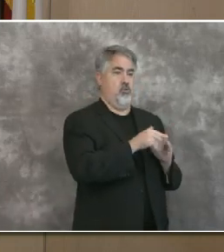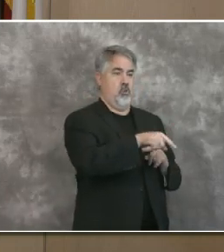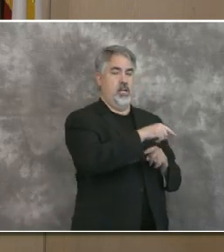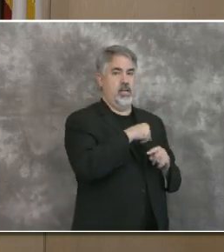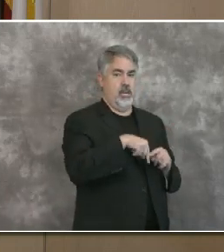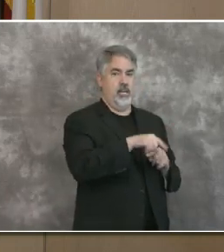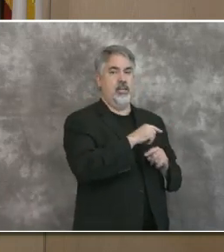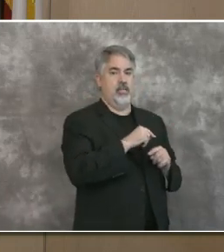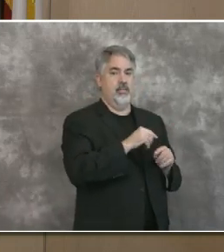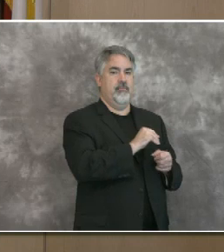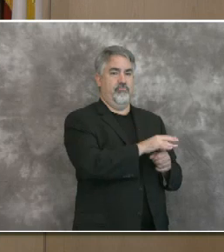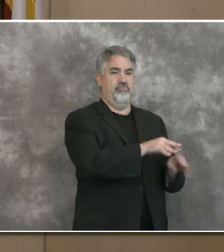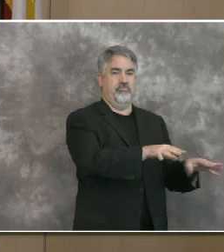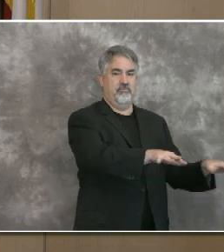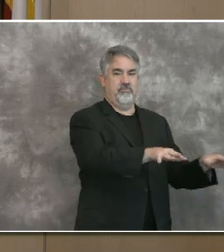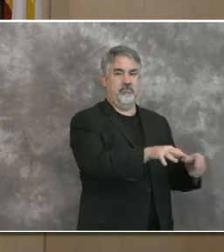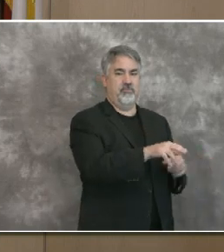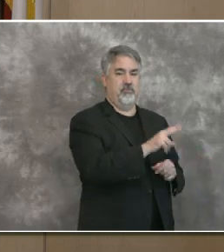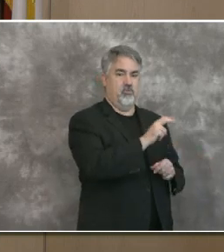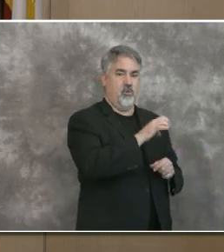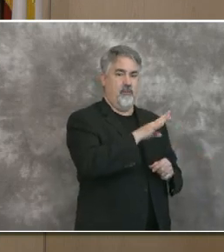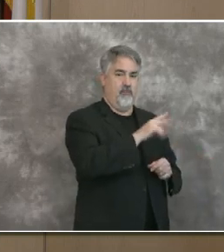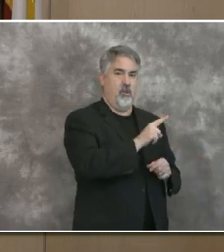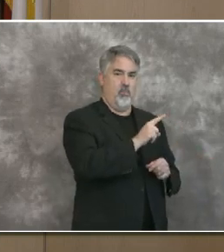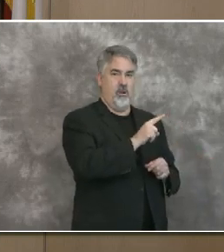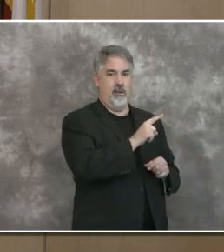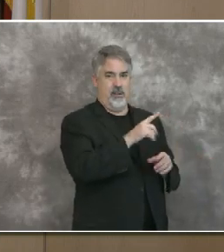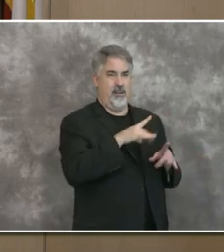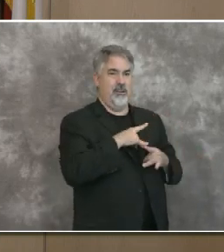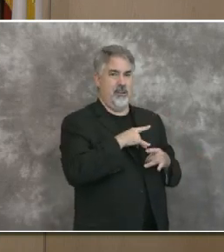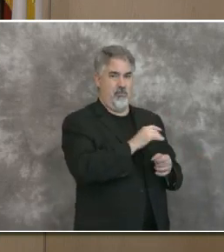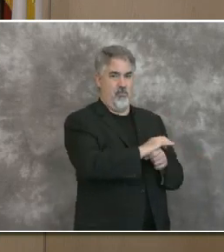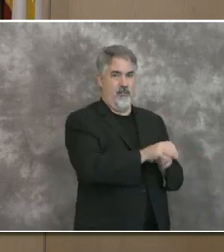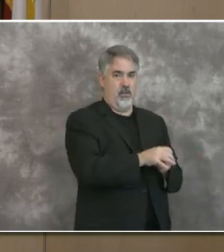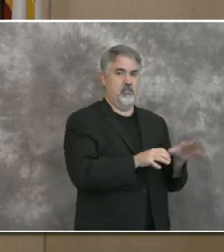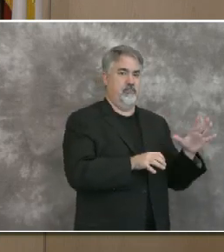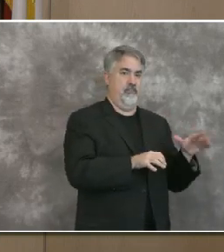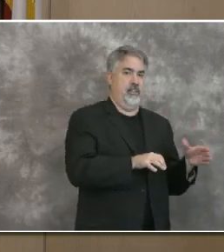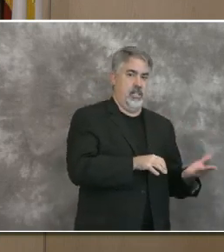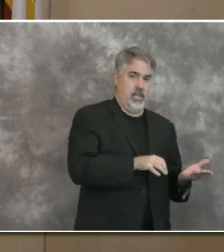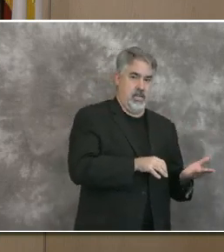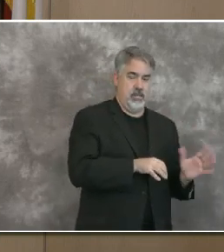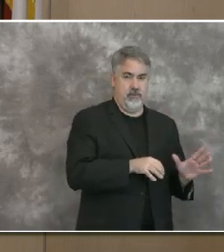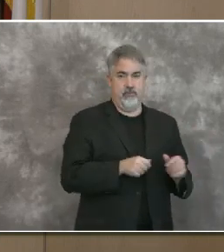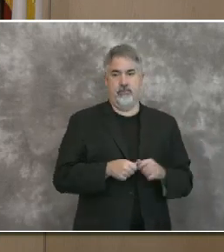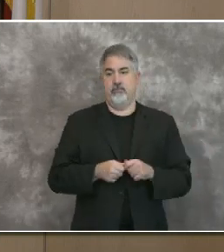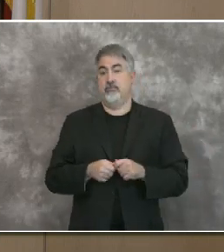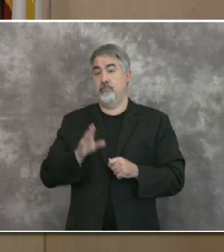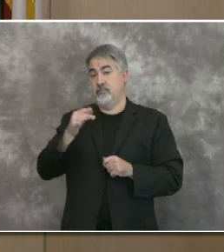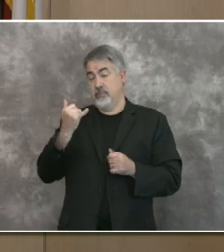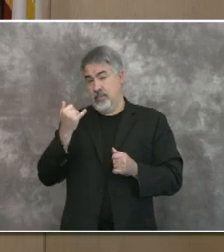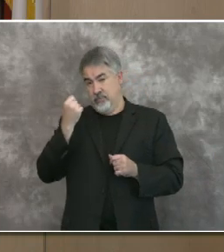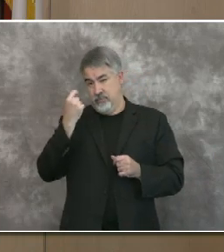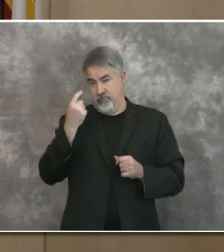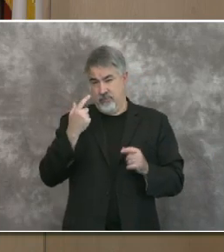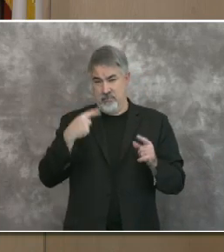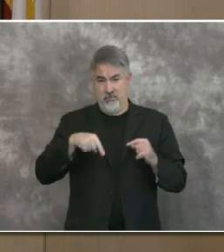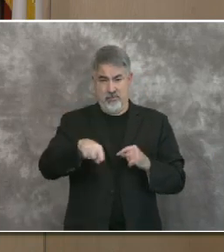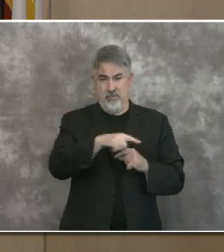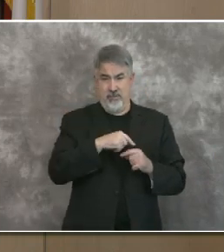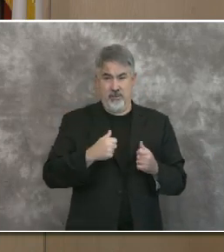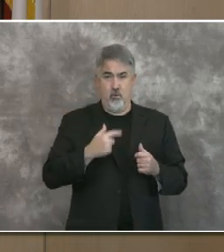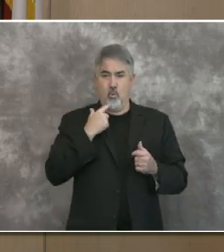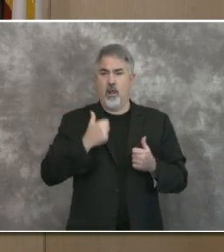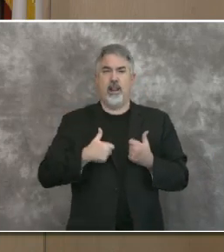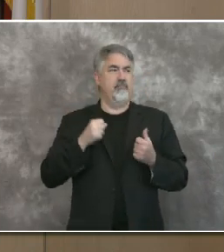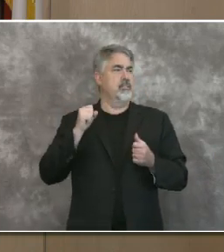which includes 241 cases and 5 deaths. Thank you to all of our San Diego residents who have cooperated with